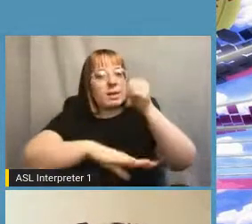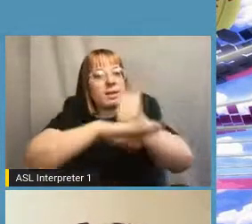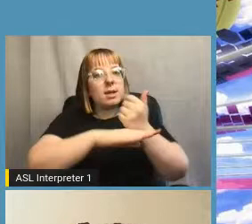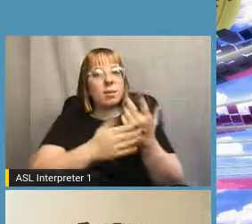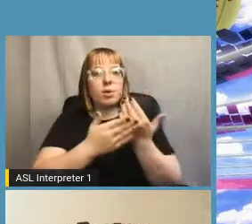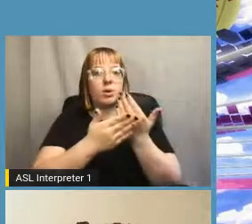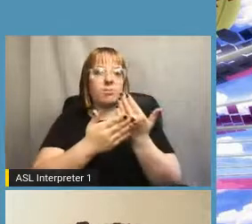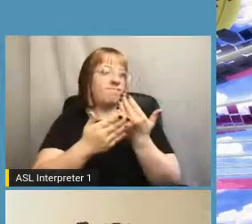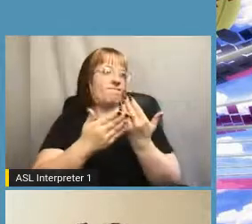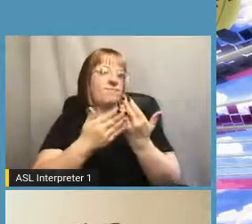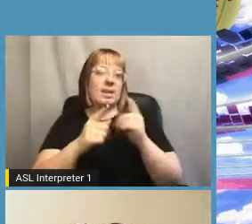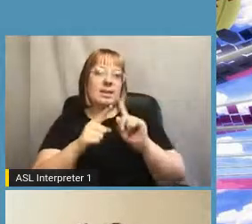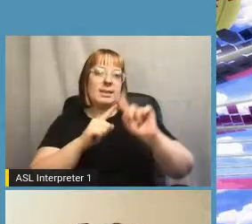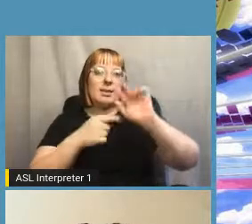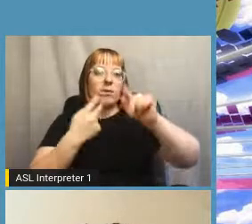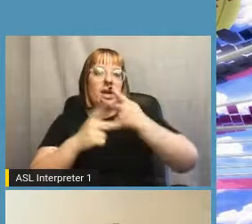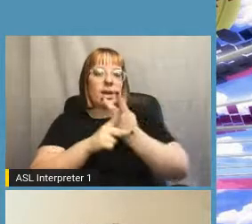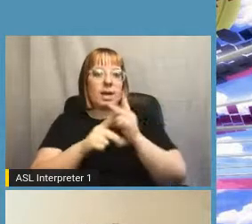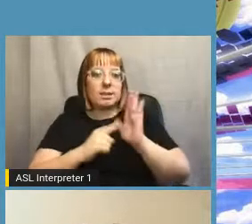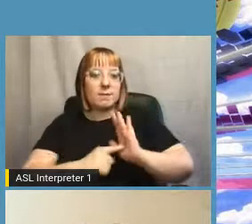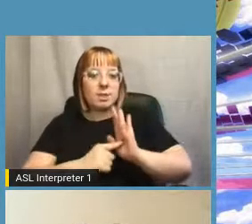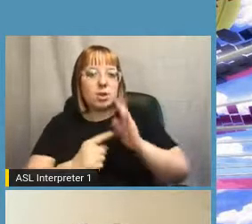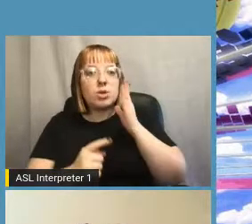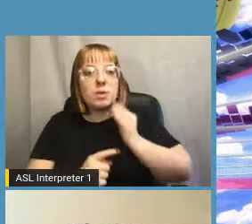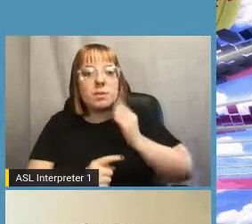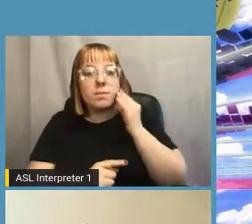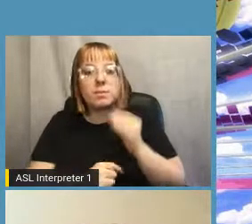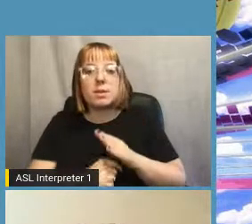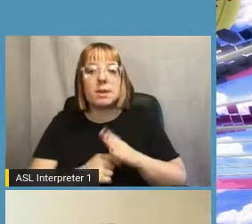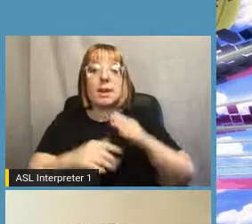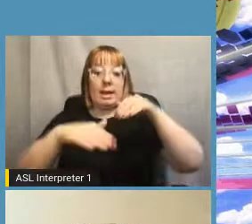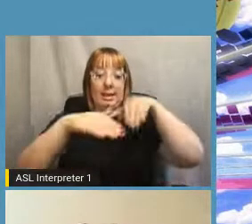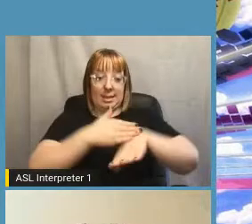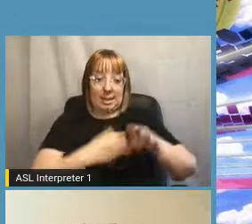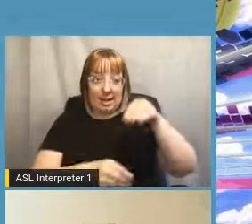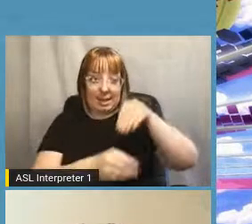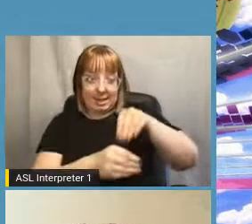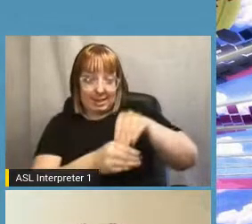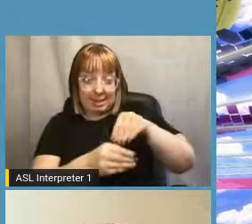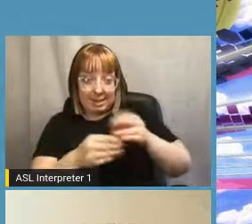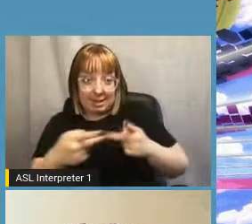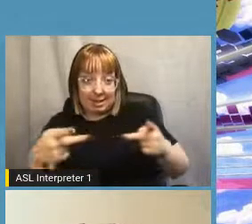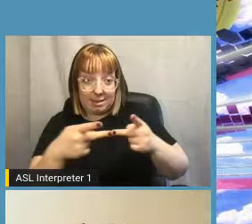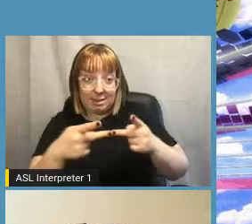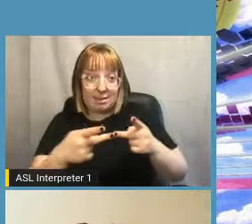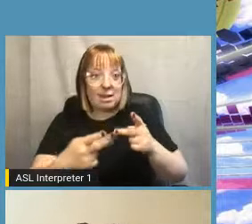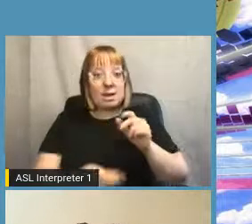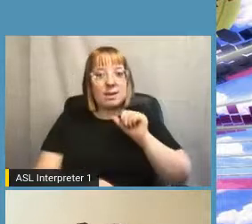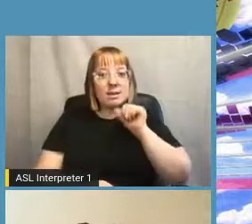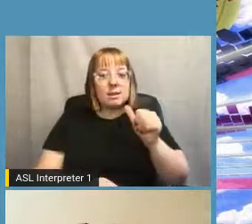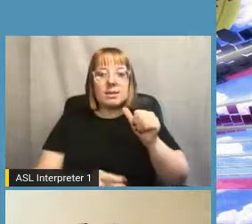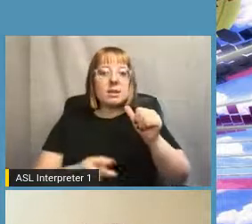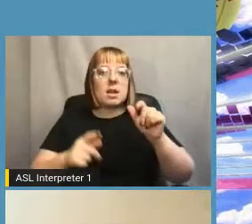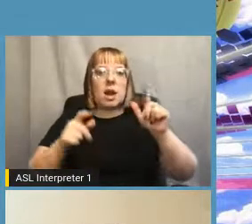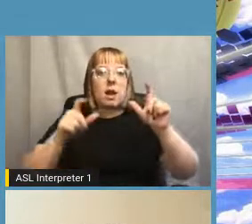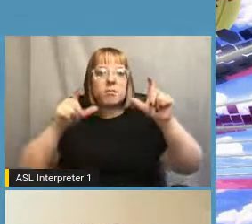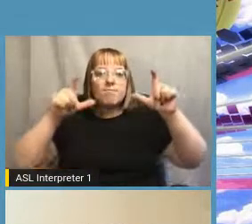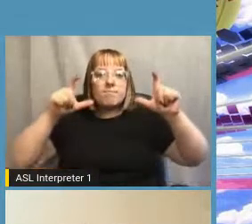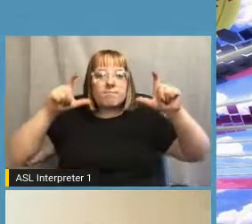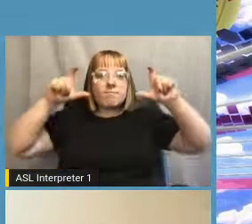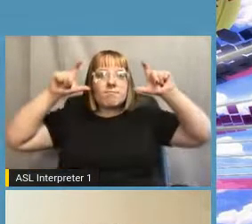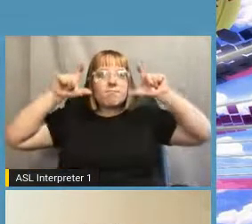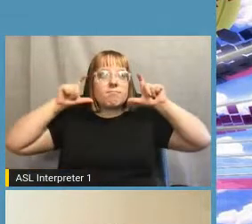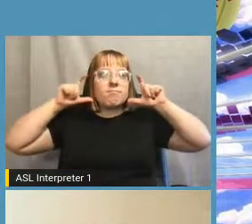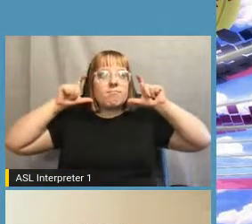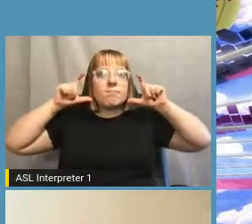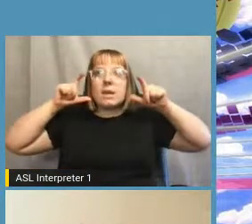experience. As you are in the space, not as kind of first person shooter like in video games, but you're in